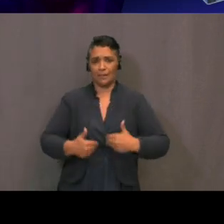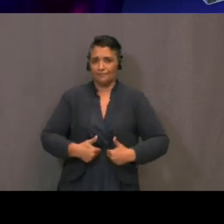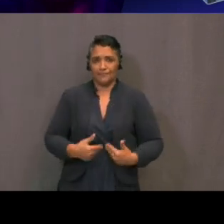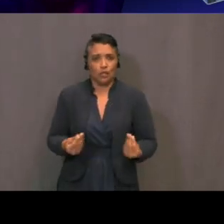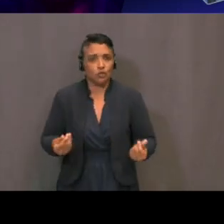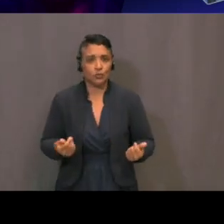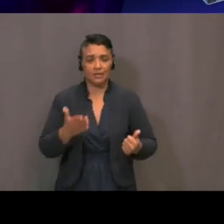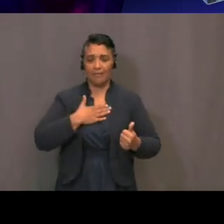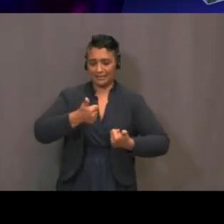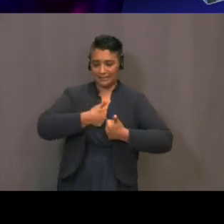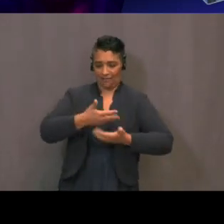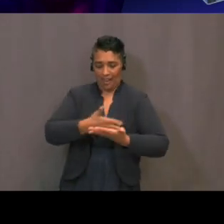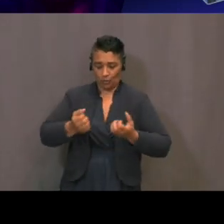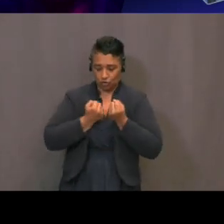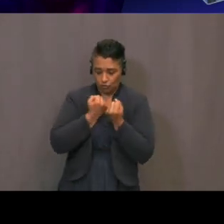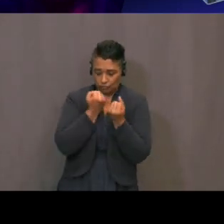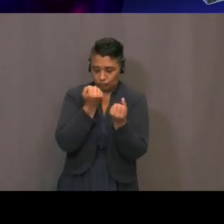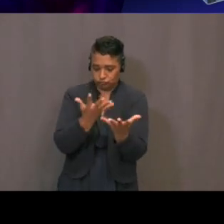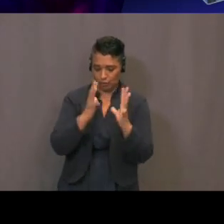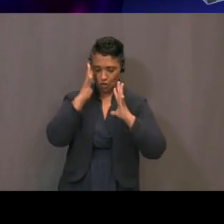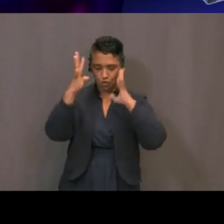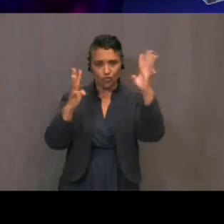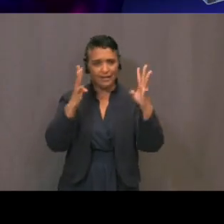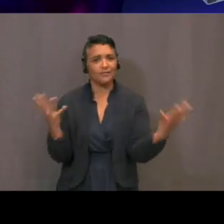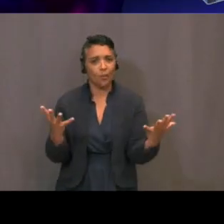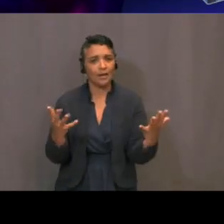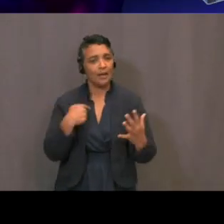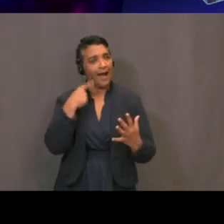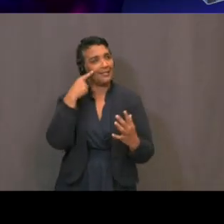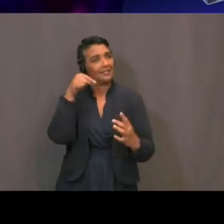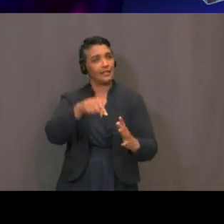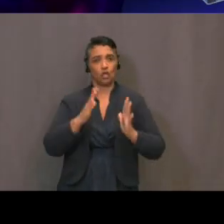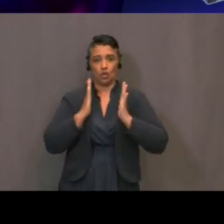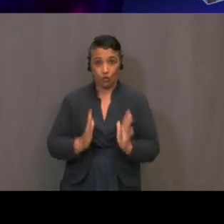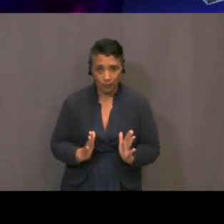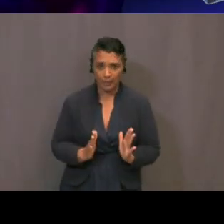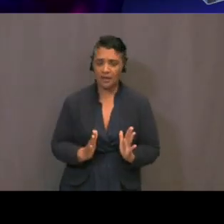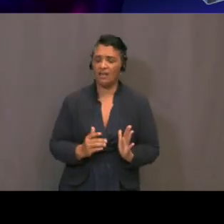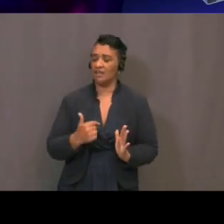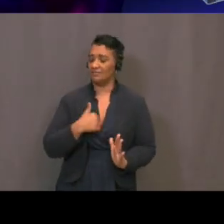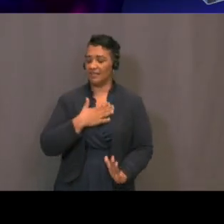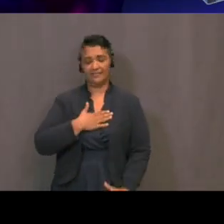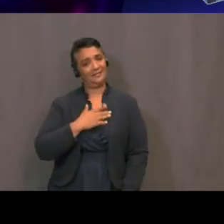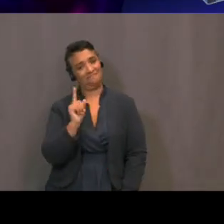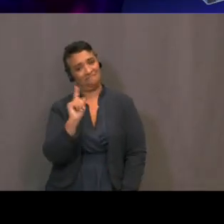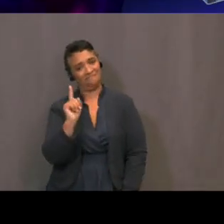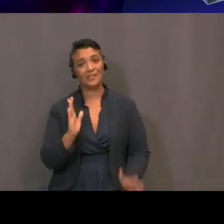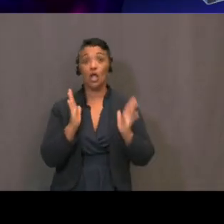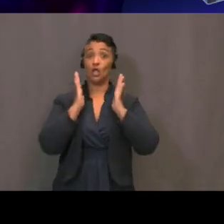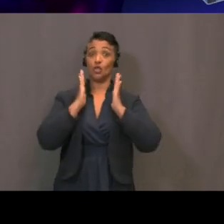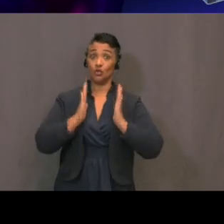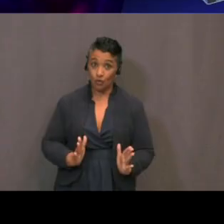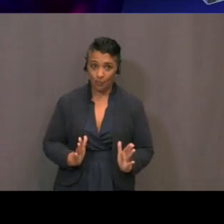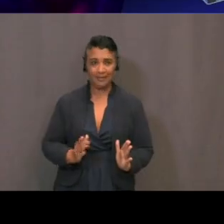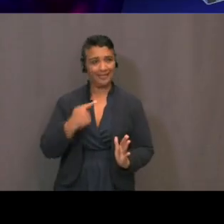her creativity, I think it's I have enough confidence in the human identity to think of it as something that